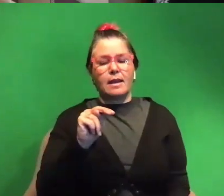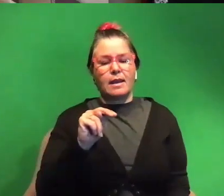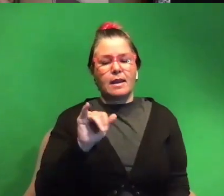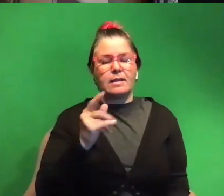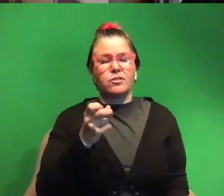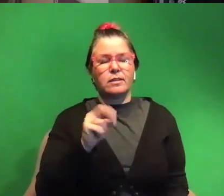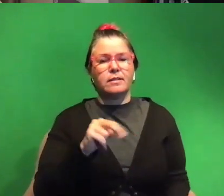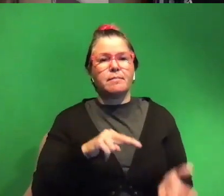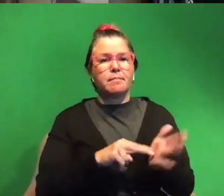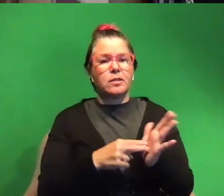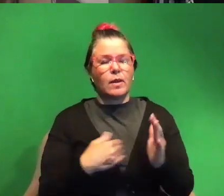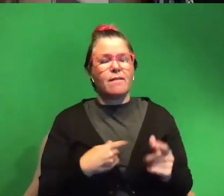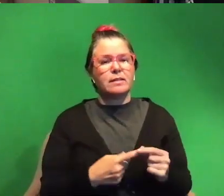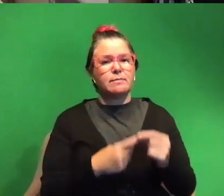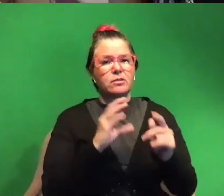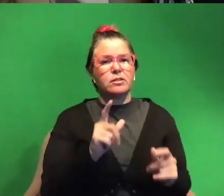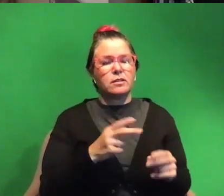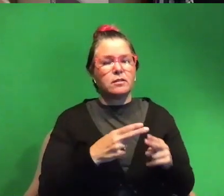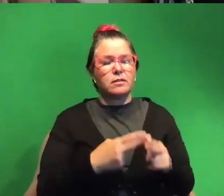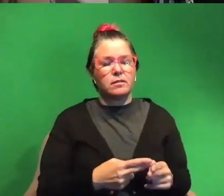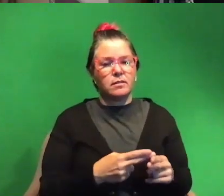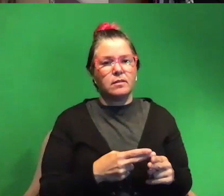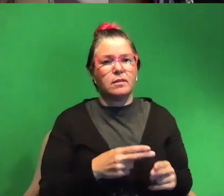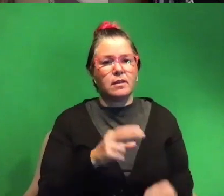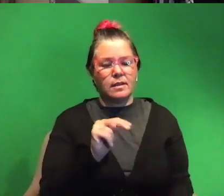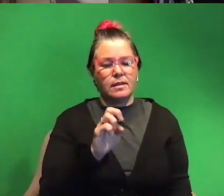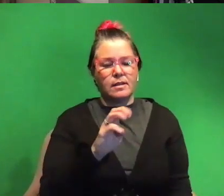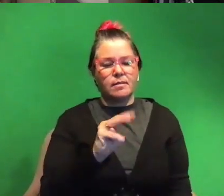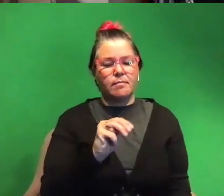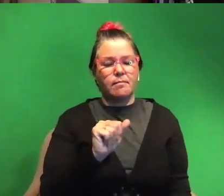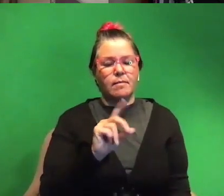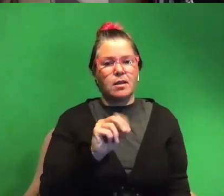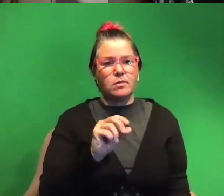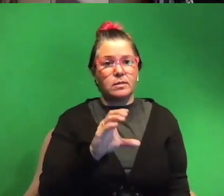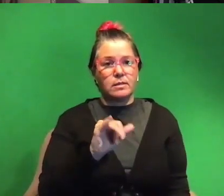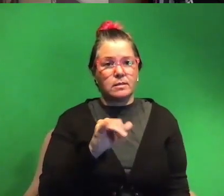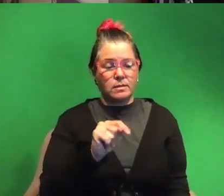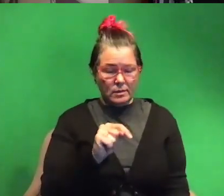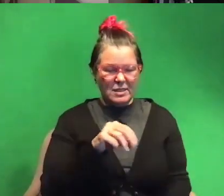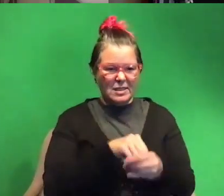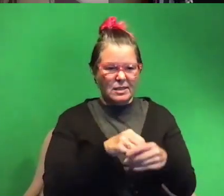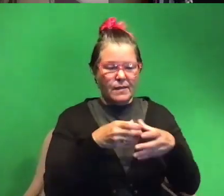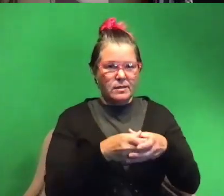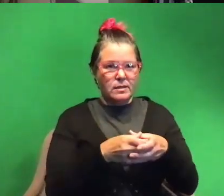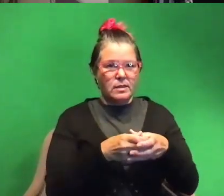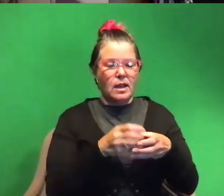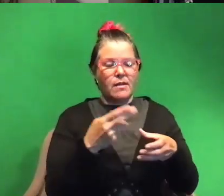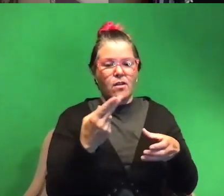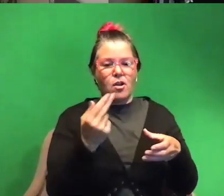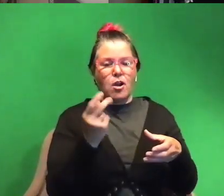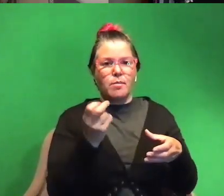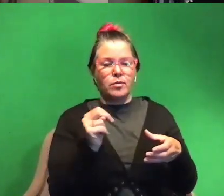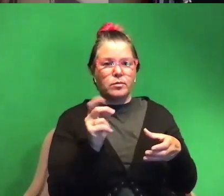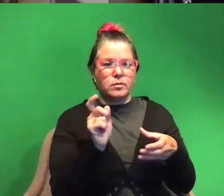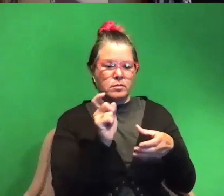means that you have this special cell called a cnidae, or a nematocyst. And in that cell, you're going to have this harpoon. And